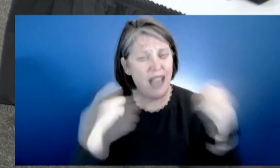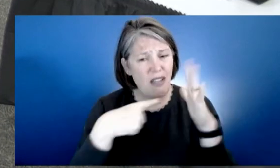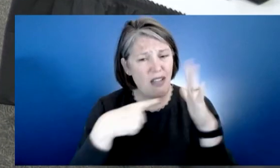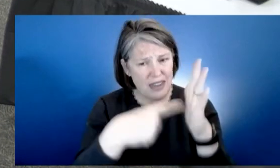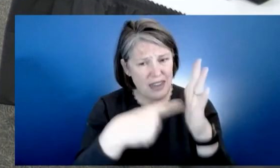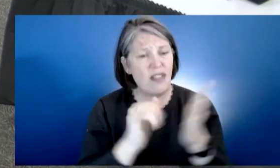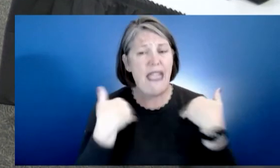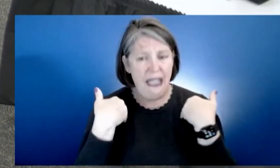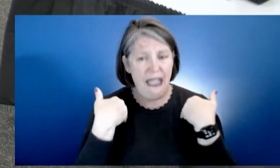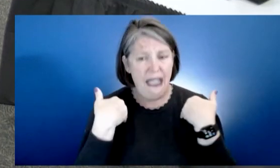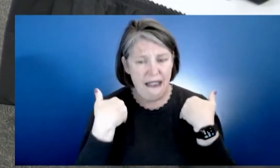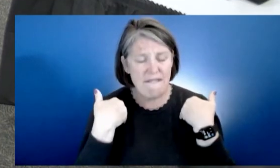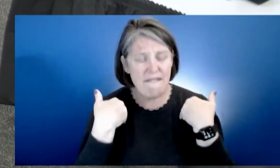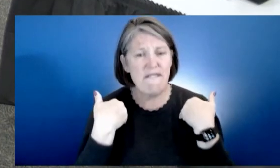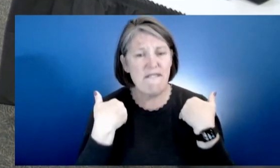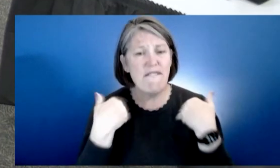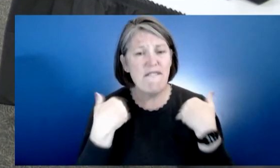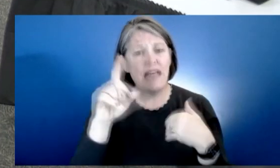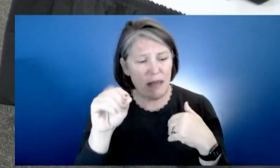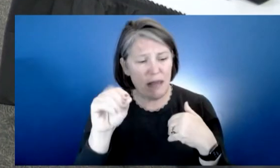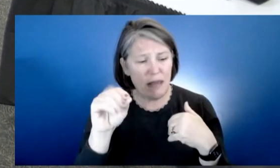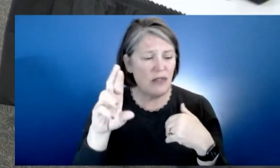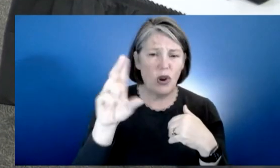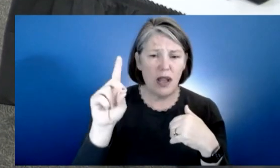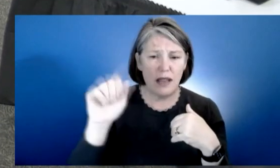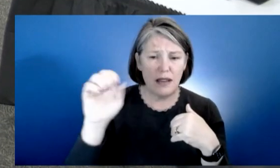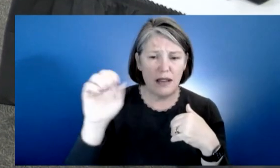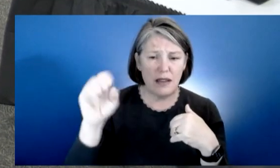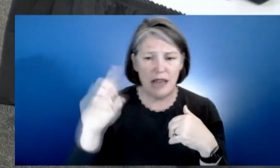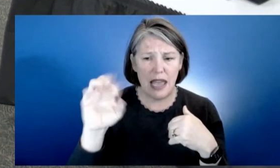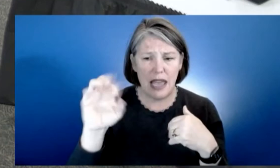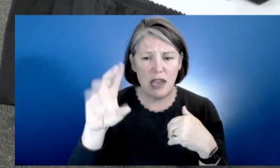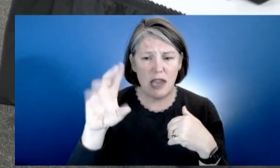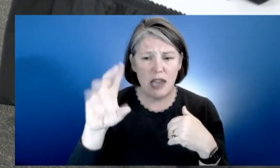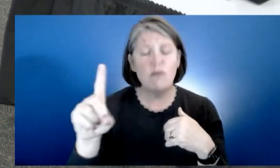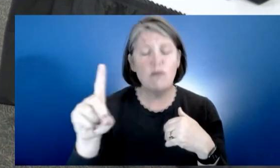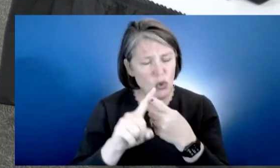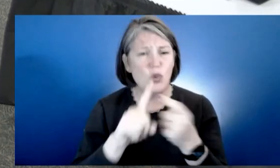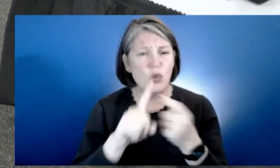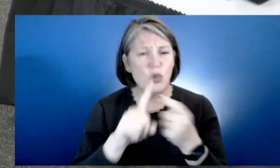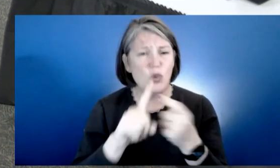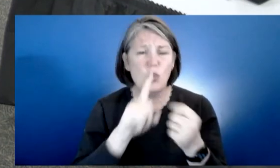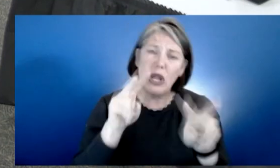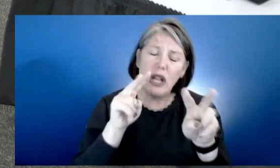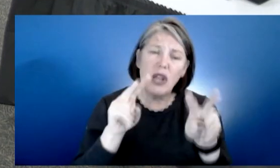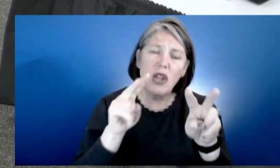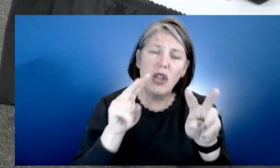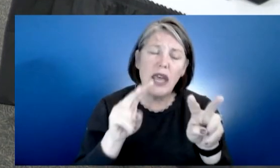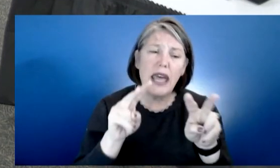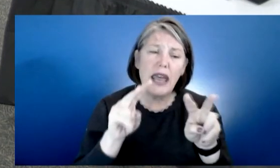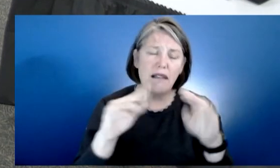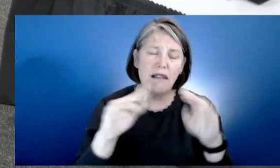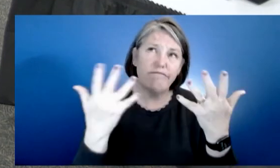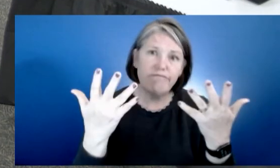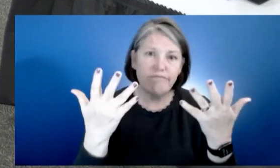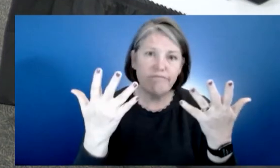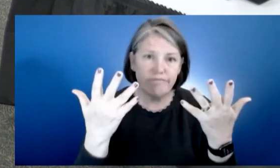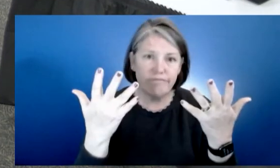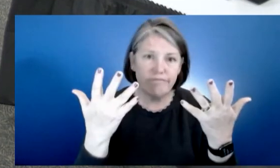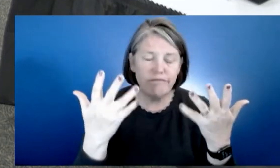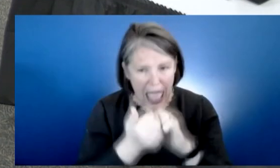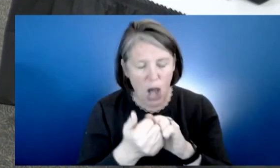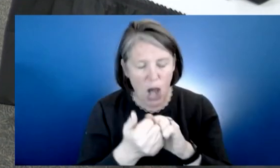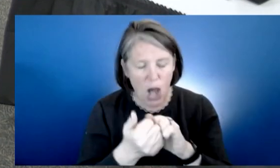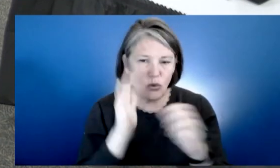a database or a dashboard that allows you to look at that by county as kind of a level setting opportunity. But you are correct in that it's